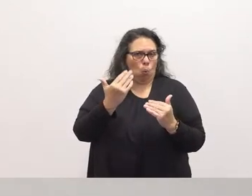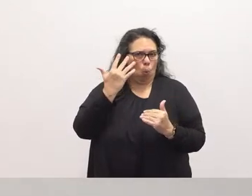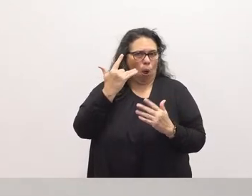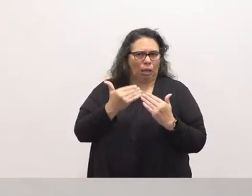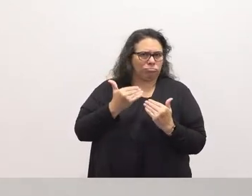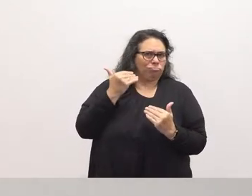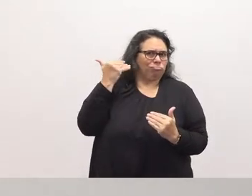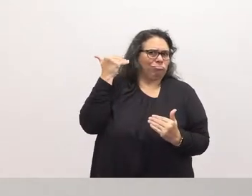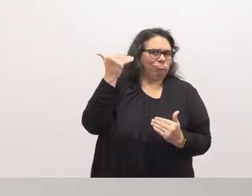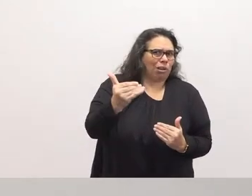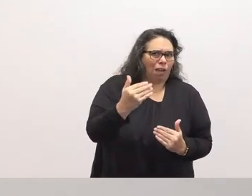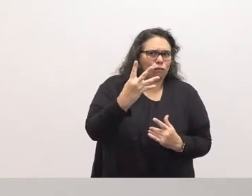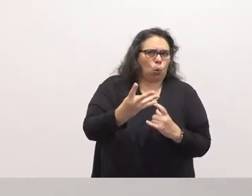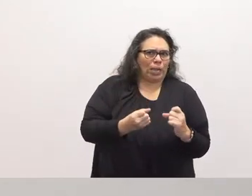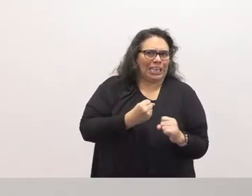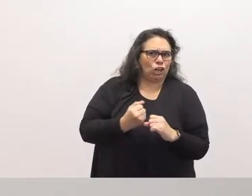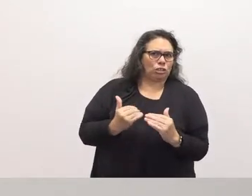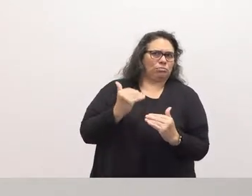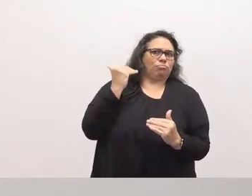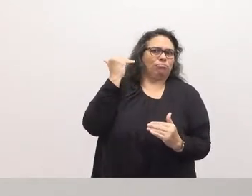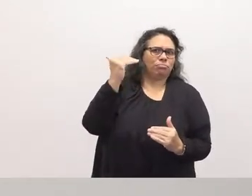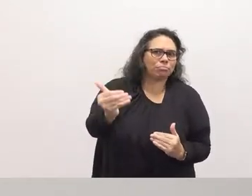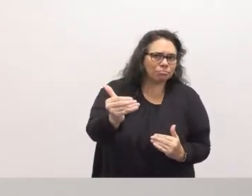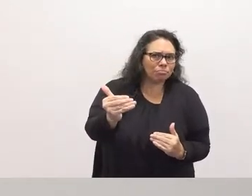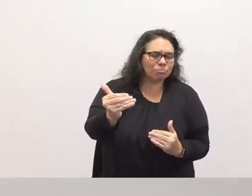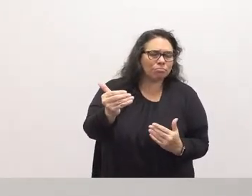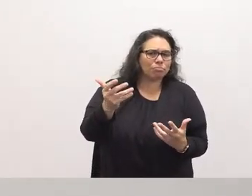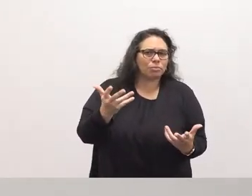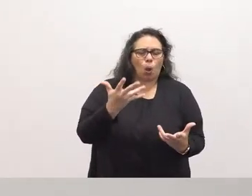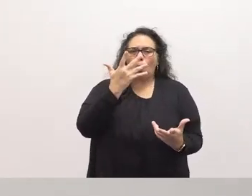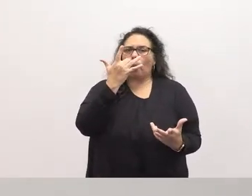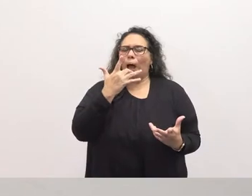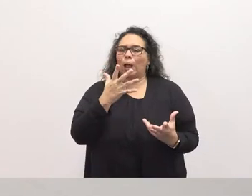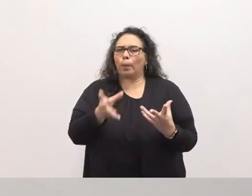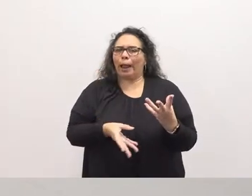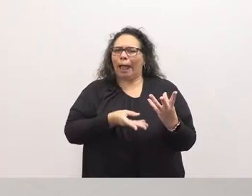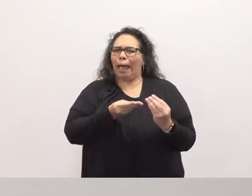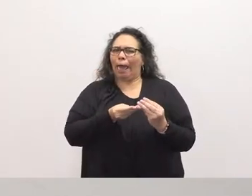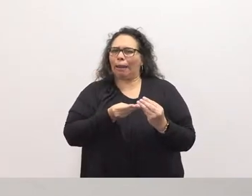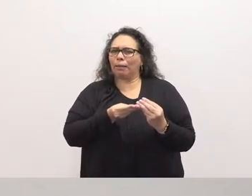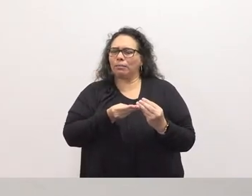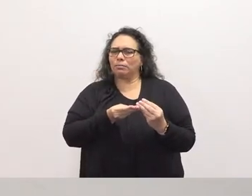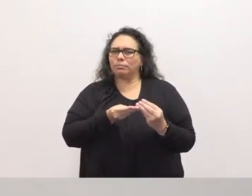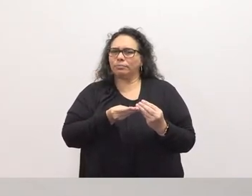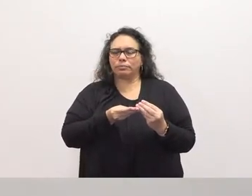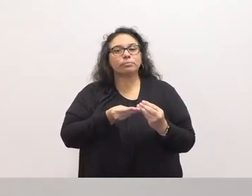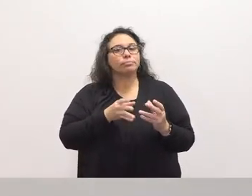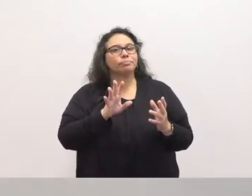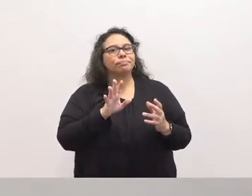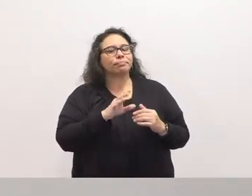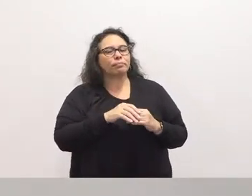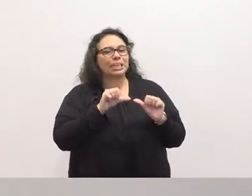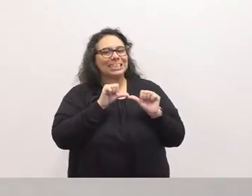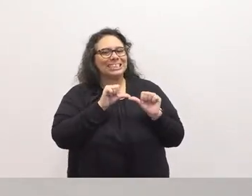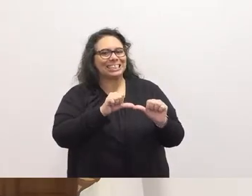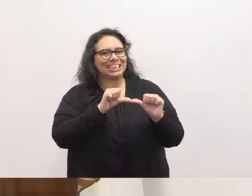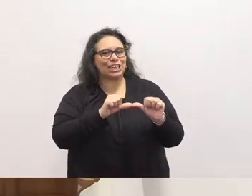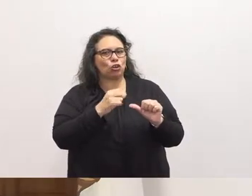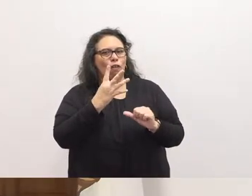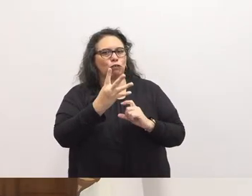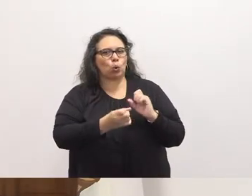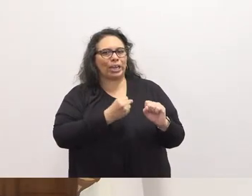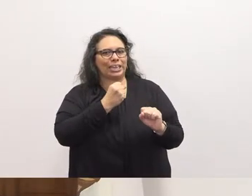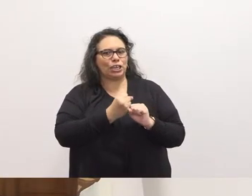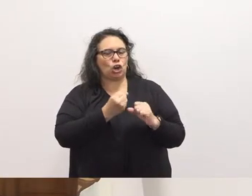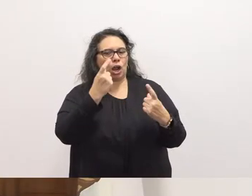Why we're doing 4 years we're done, but why we're adding another one to 2027? Yeah, it's a continued 4-year contract. It